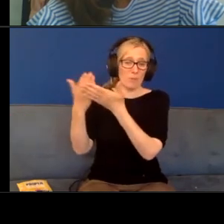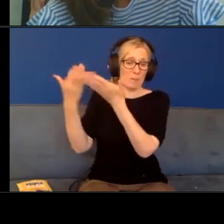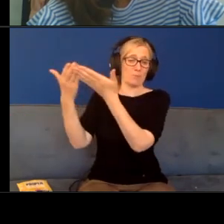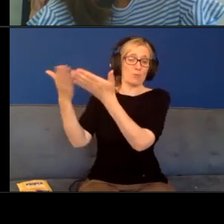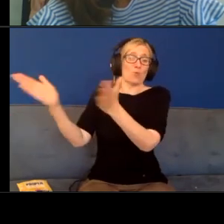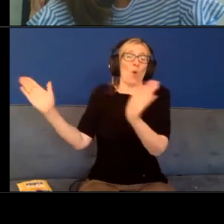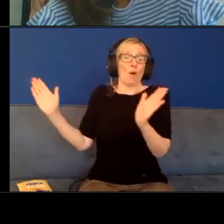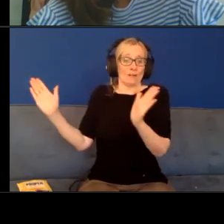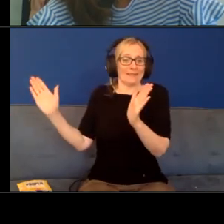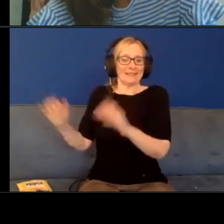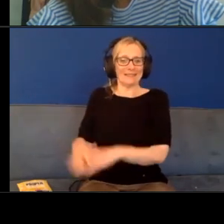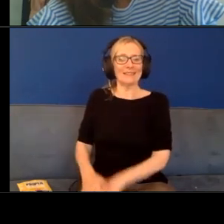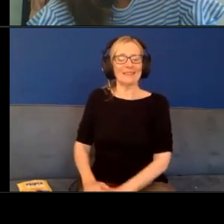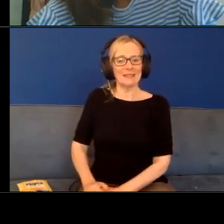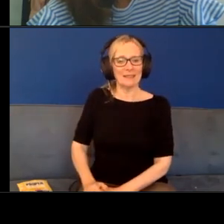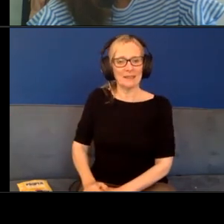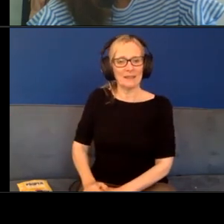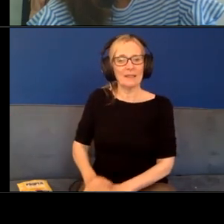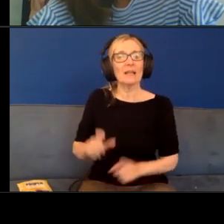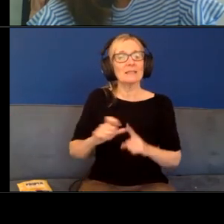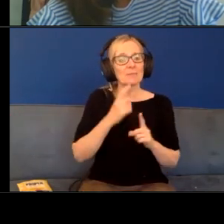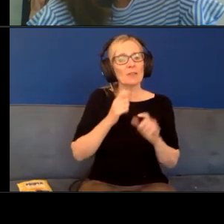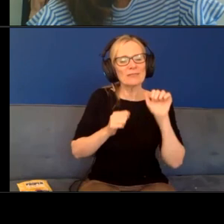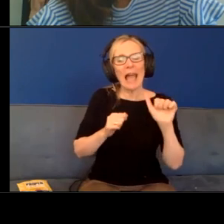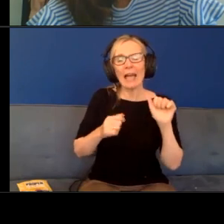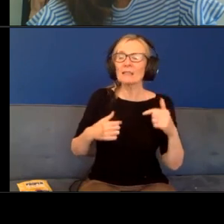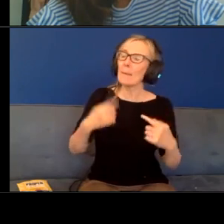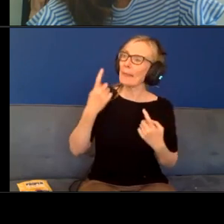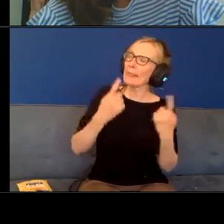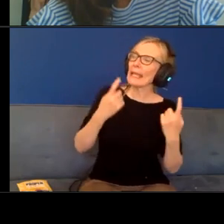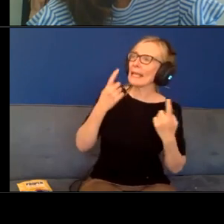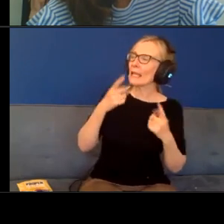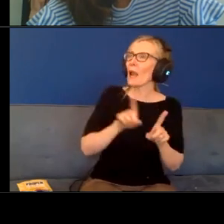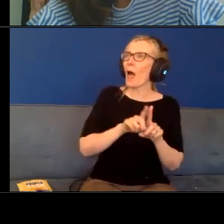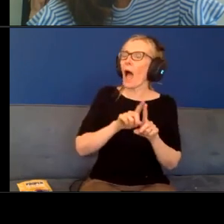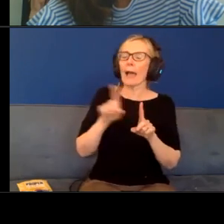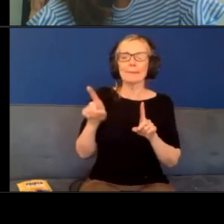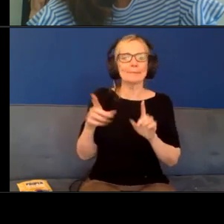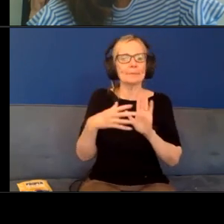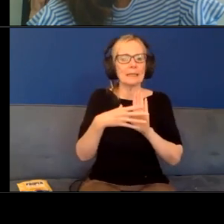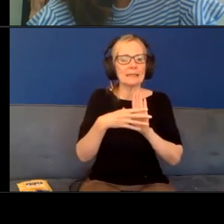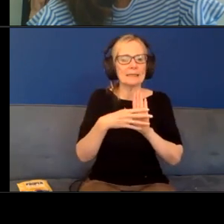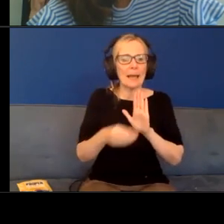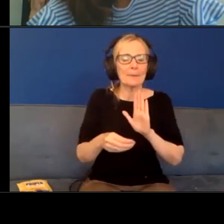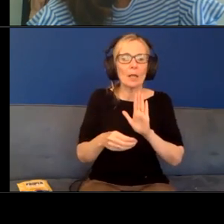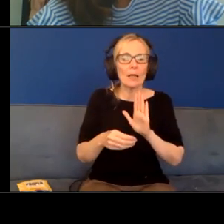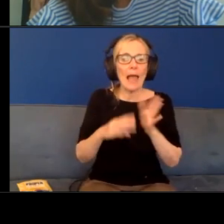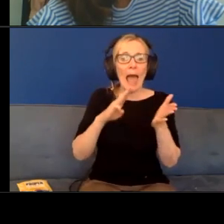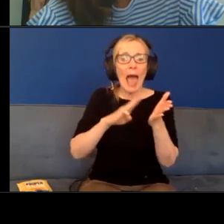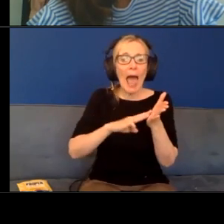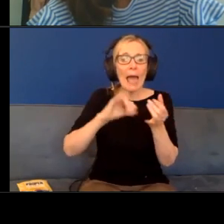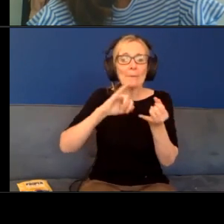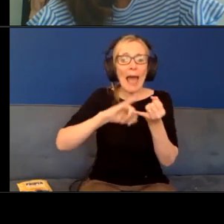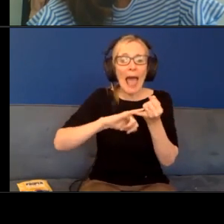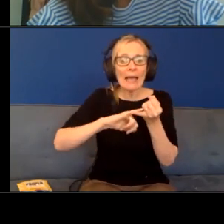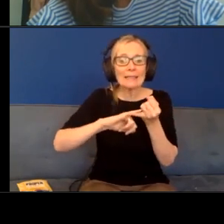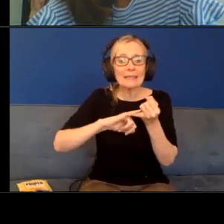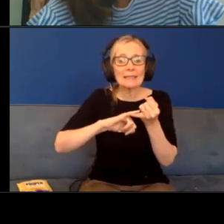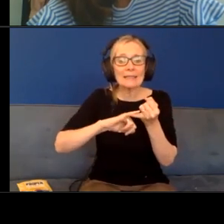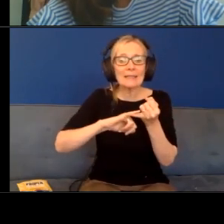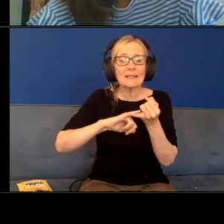level of lived experience. Yes. I'm just thinking of, you know, for instance, multiple sclerosis will lead to